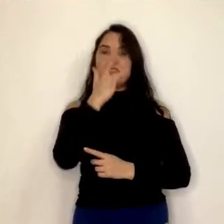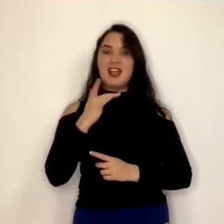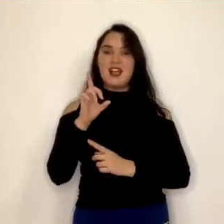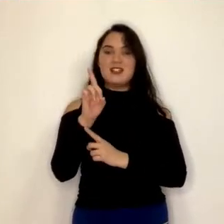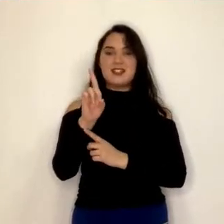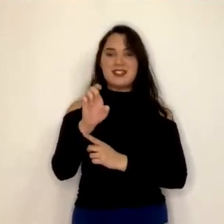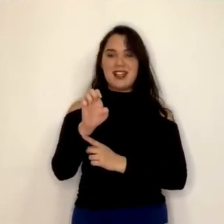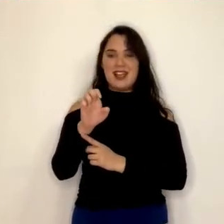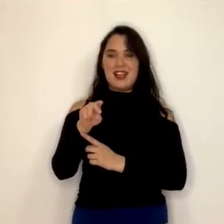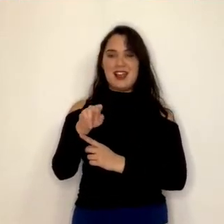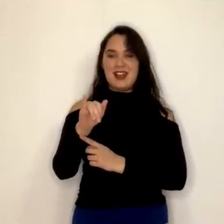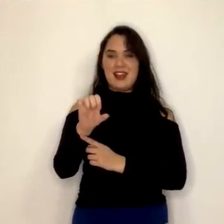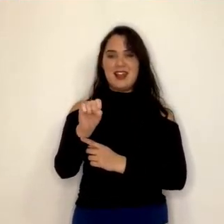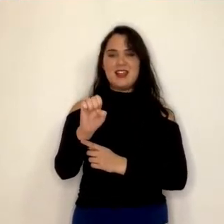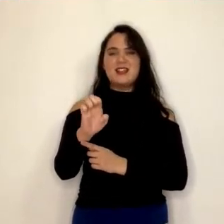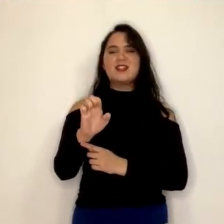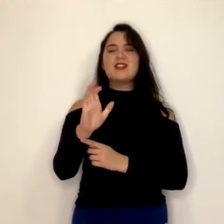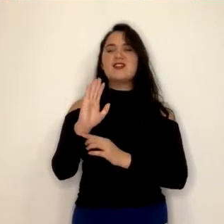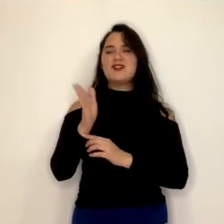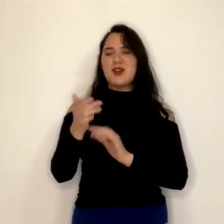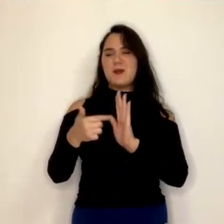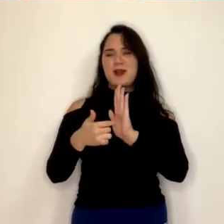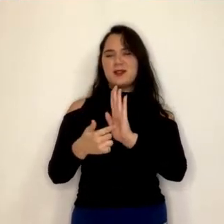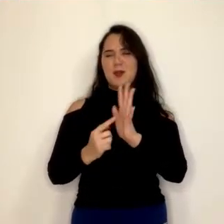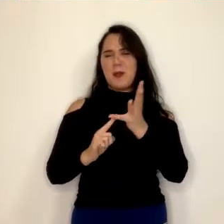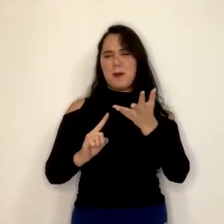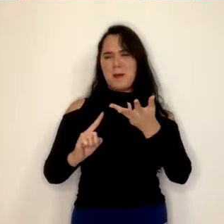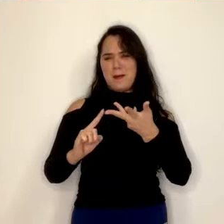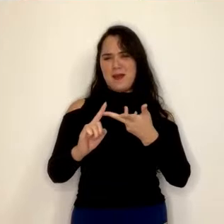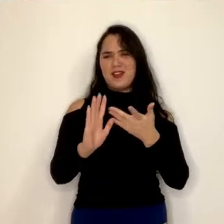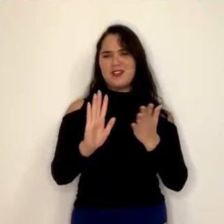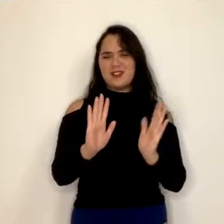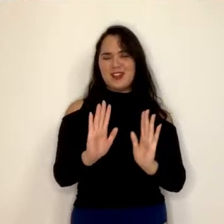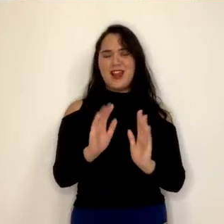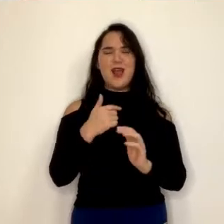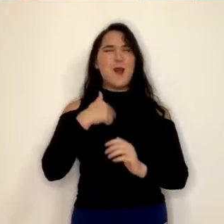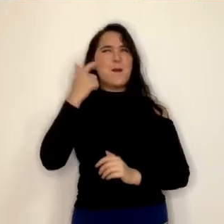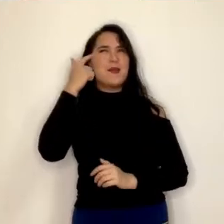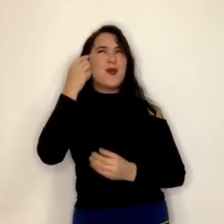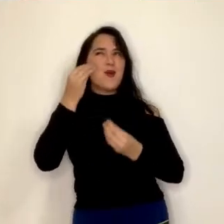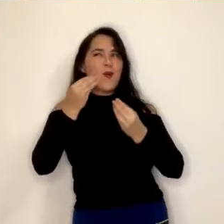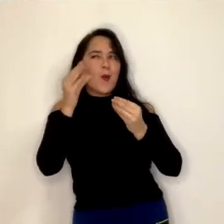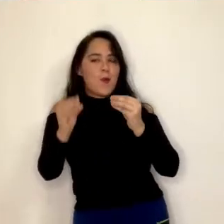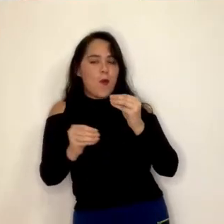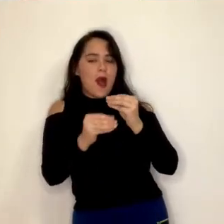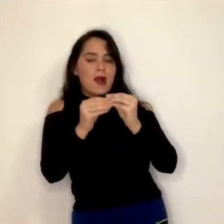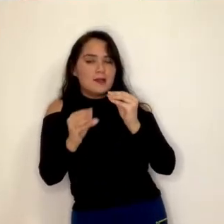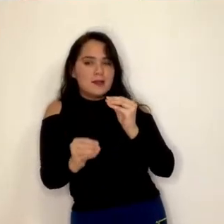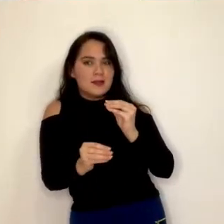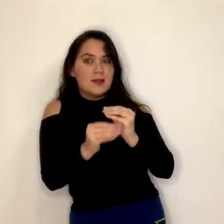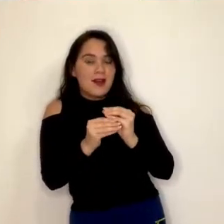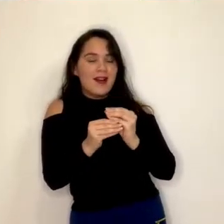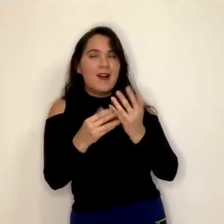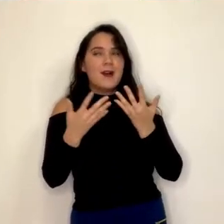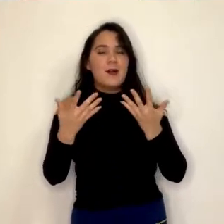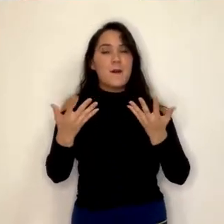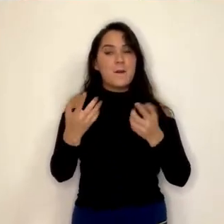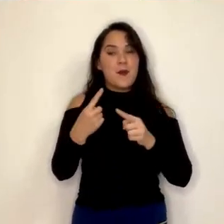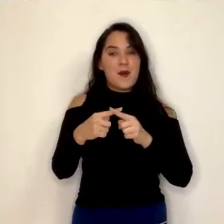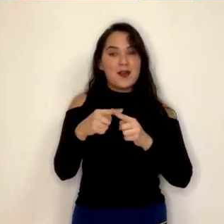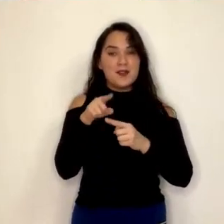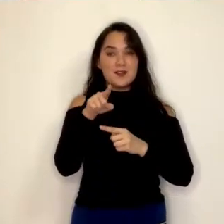several elements. I was actually thinking here about how I could include some elements to this